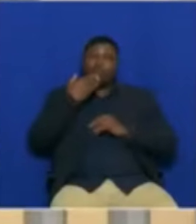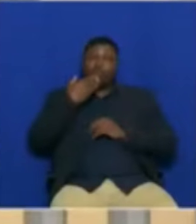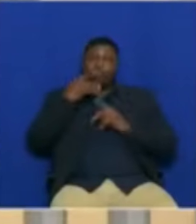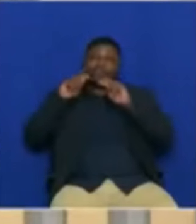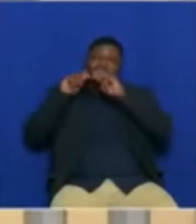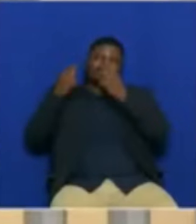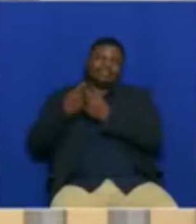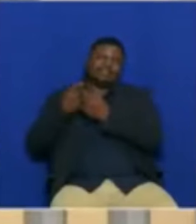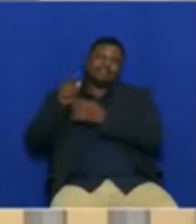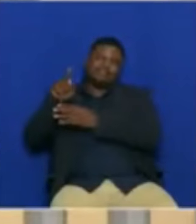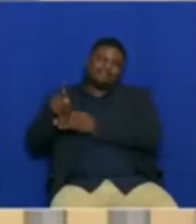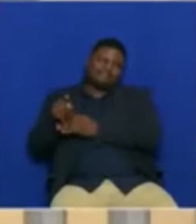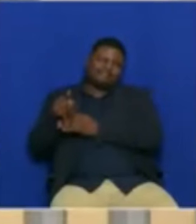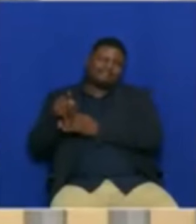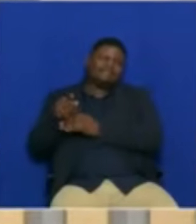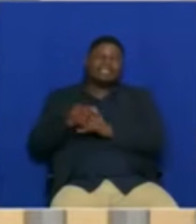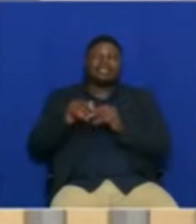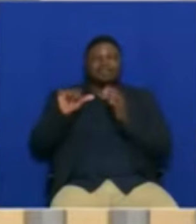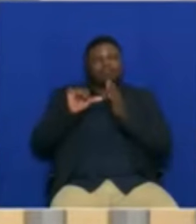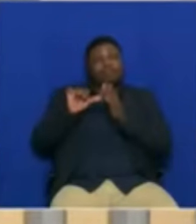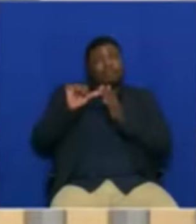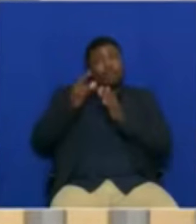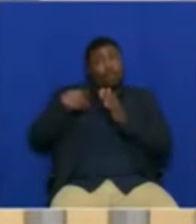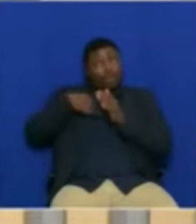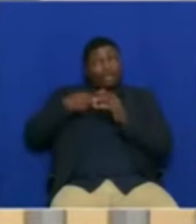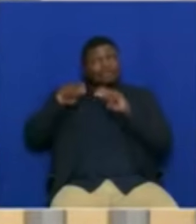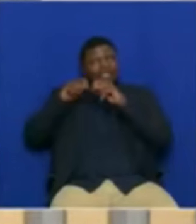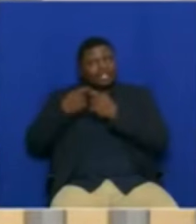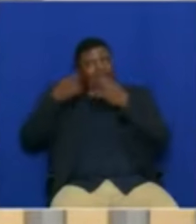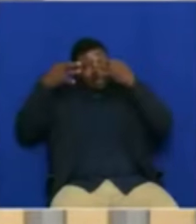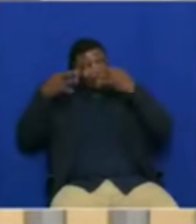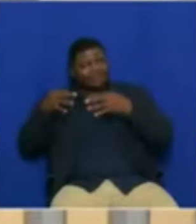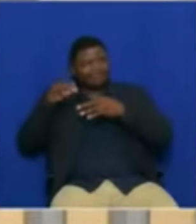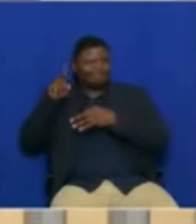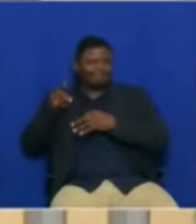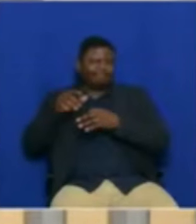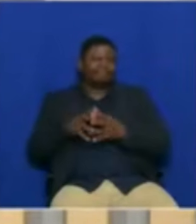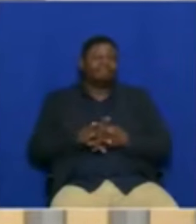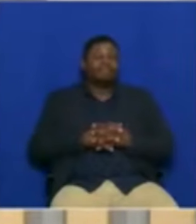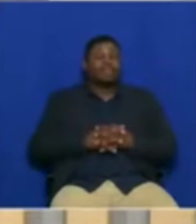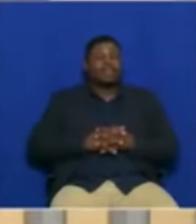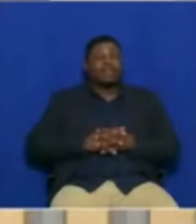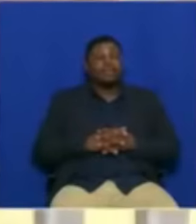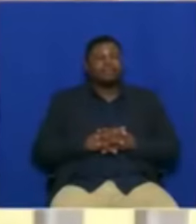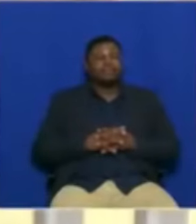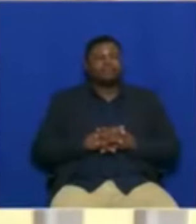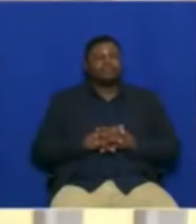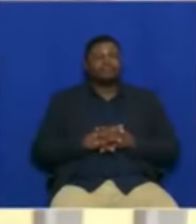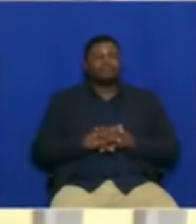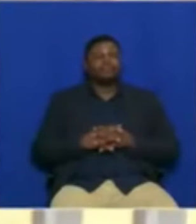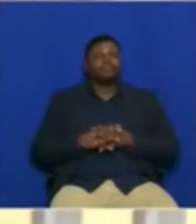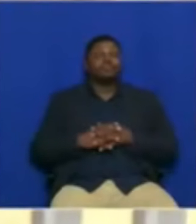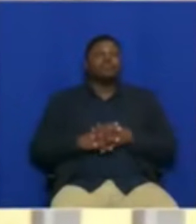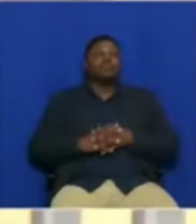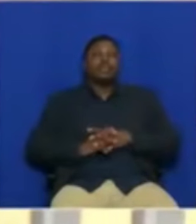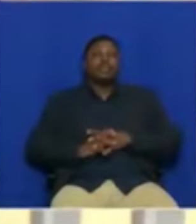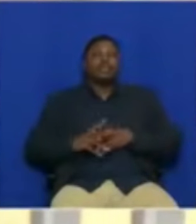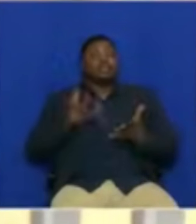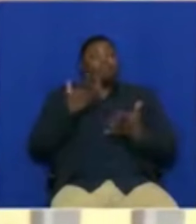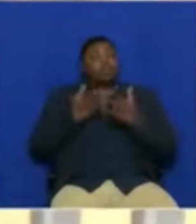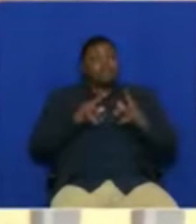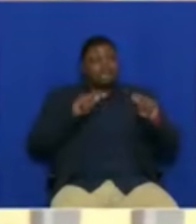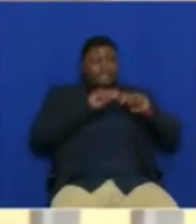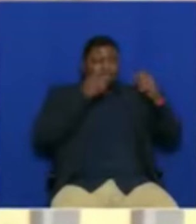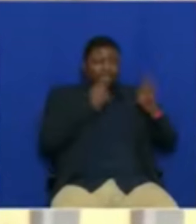So, is it irrelevant to the decision that is made by the team that you know where the